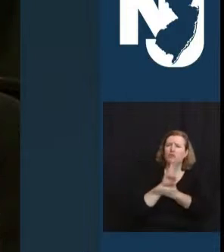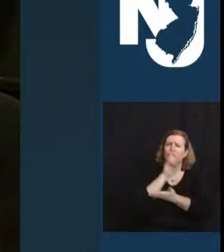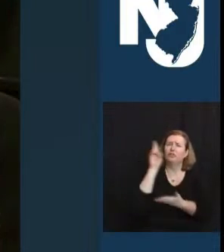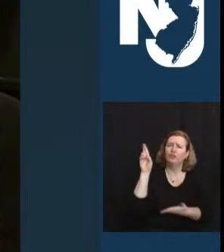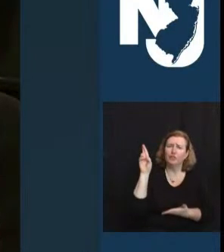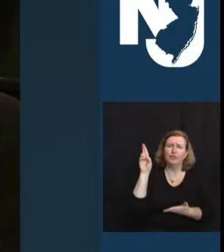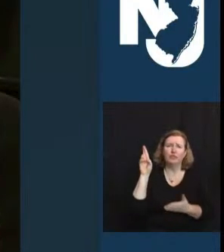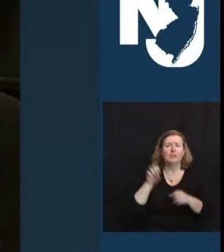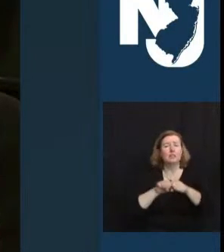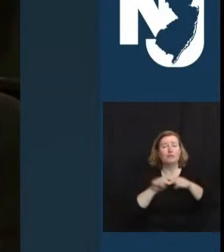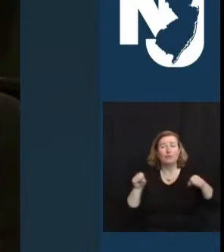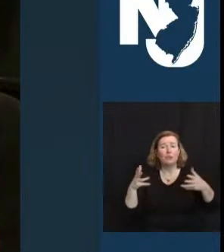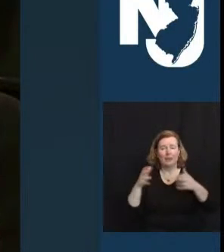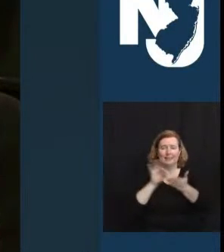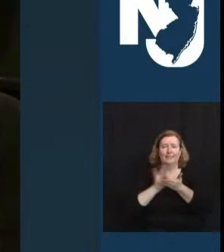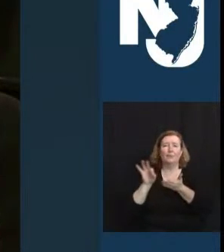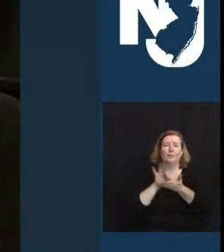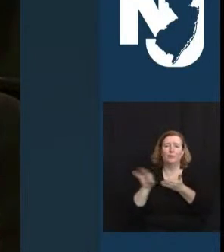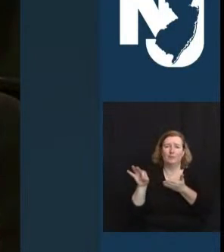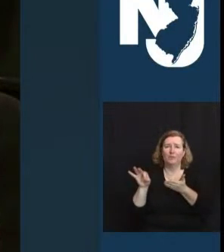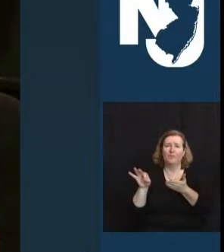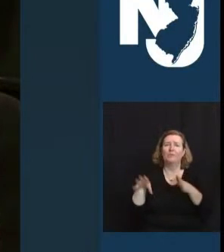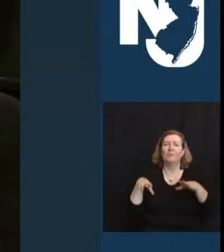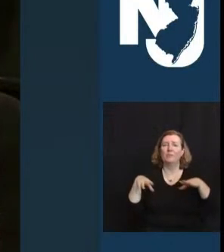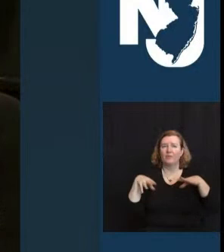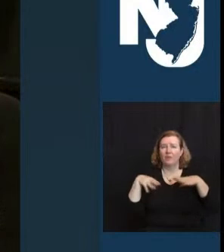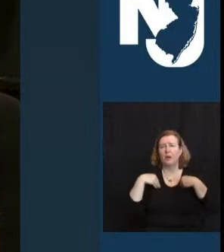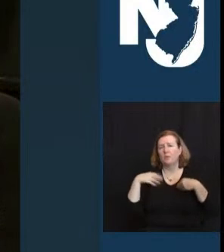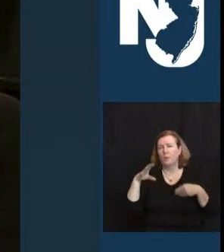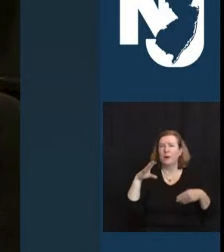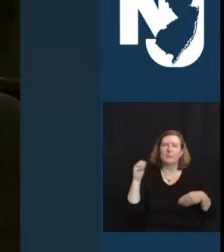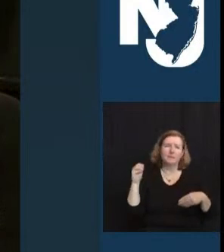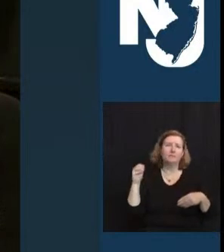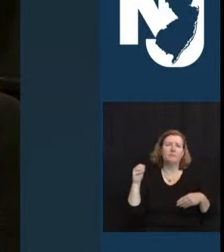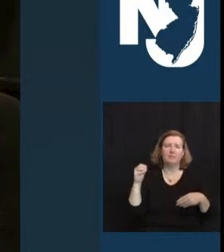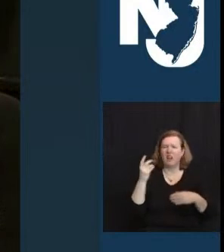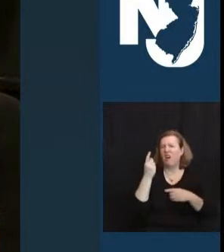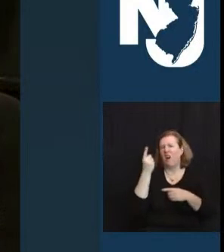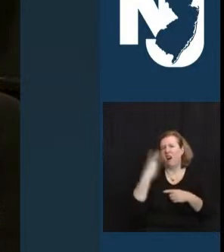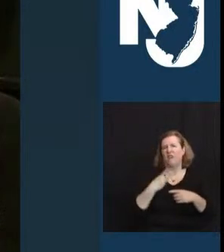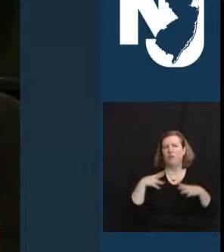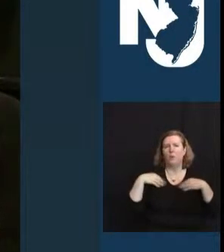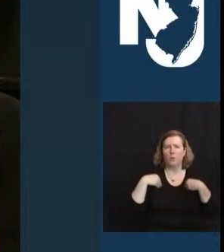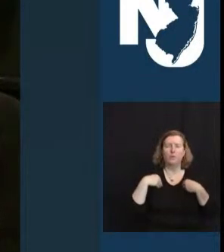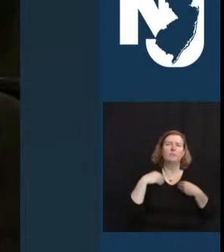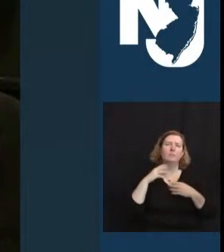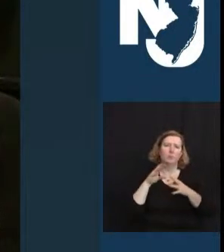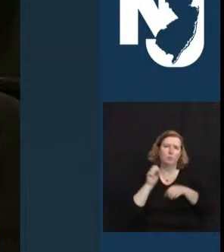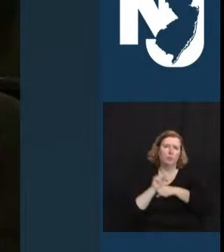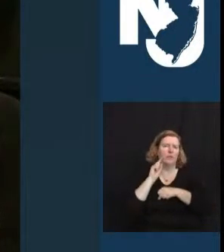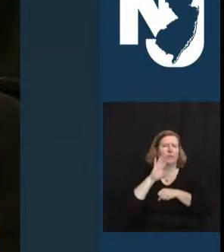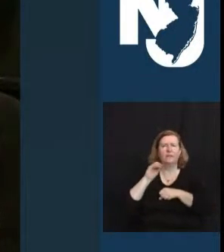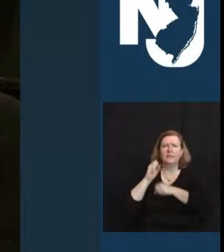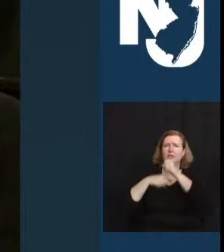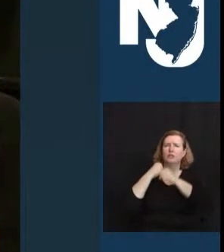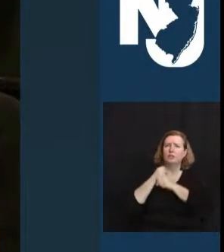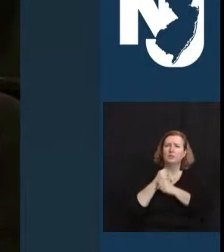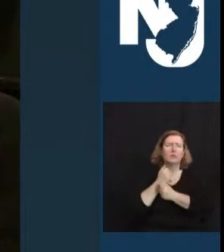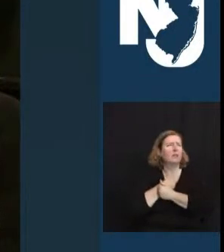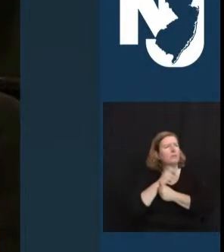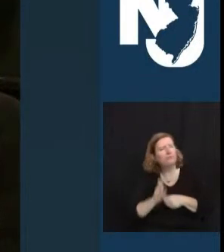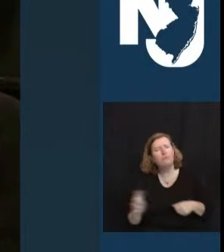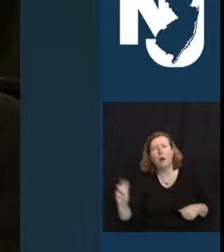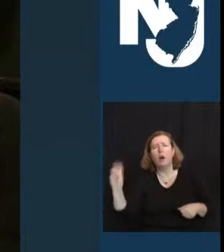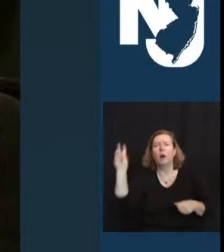worked at the firm he co-owned for more than 50 years. Mike was a world traveler, loved the arts, was kind to all